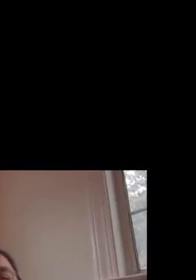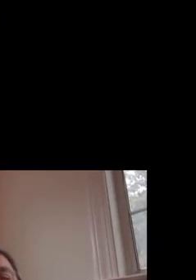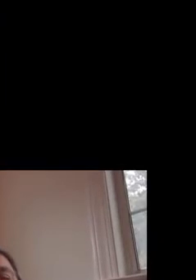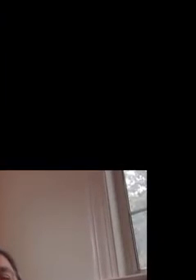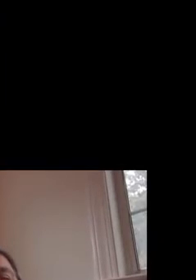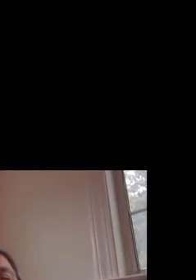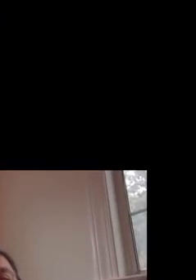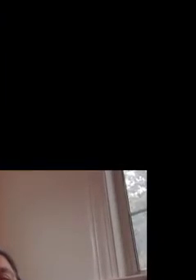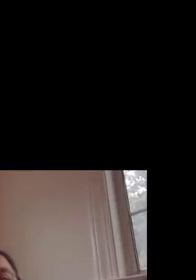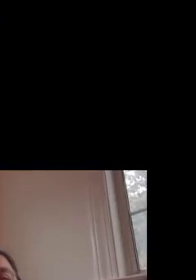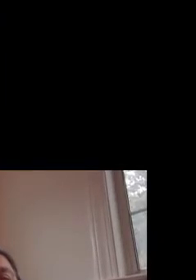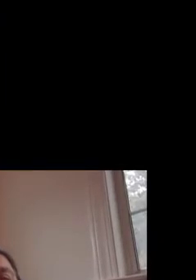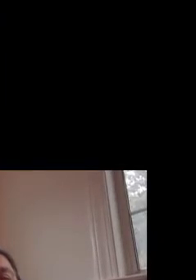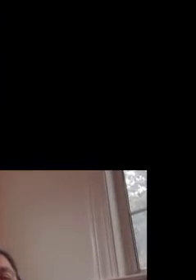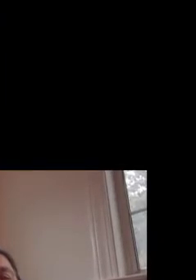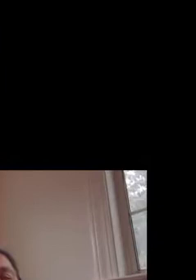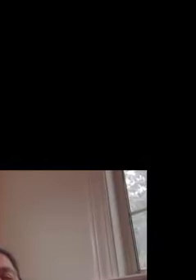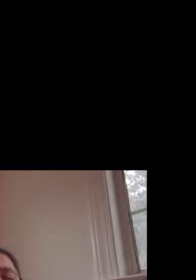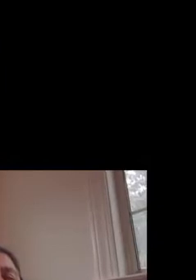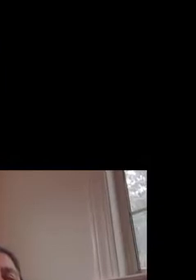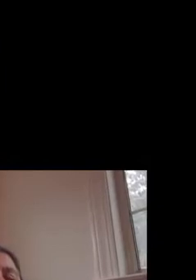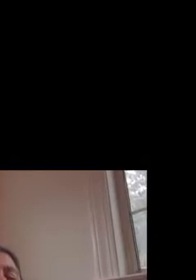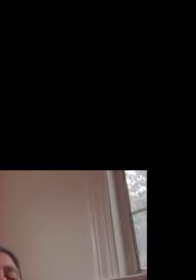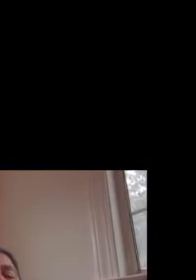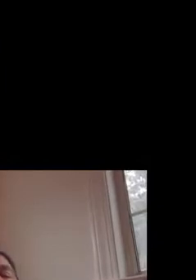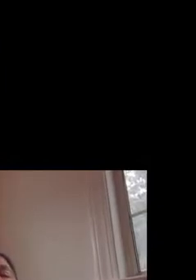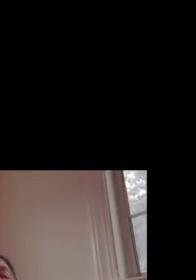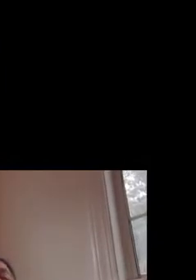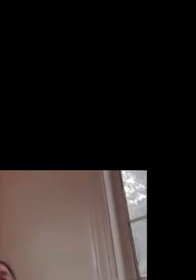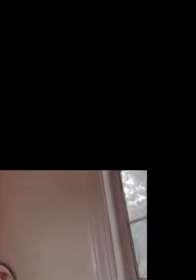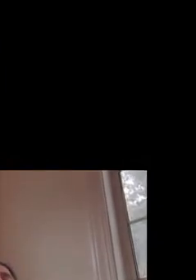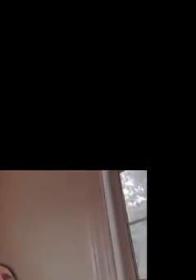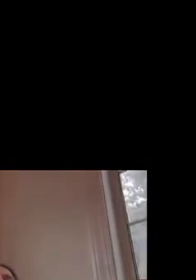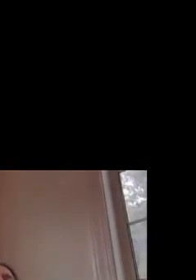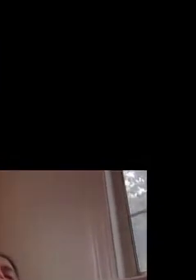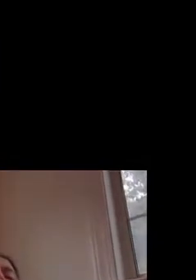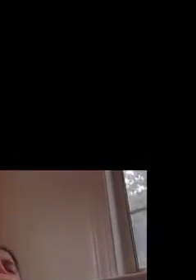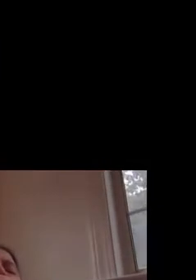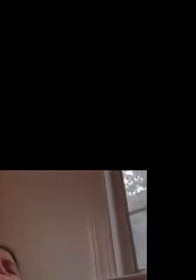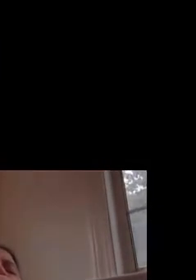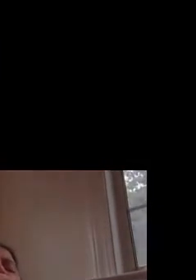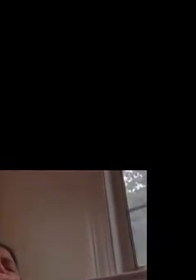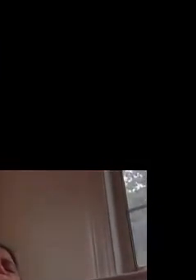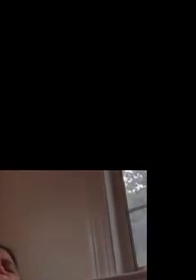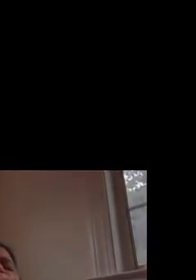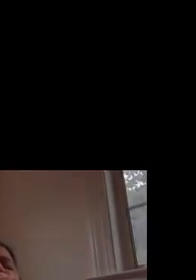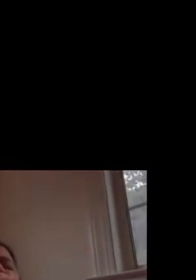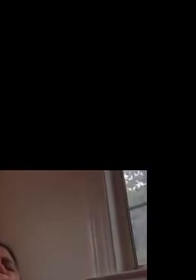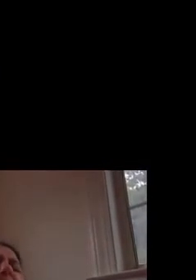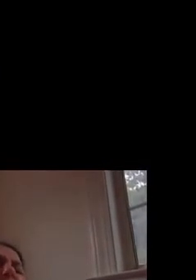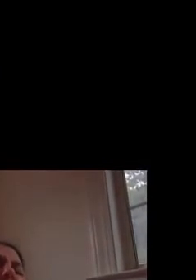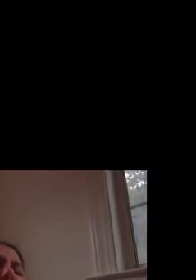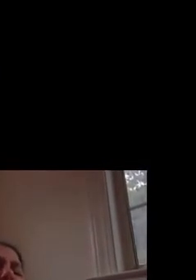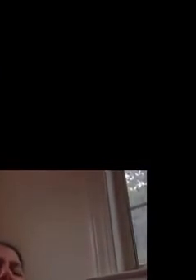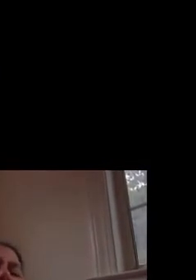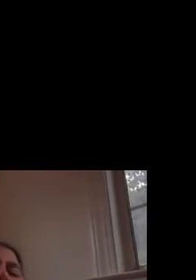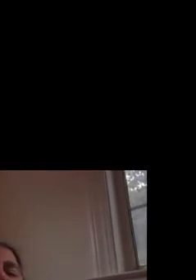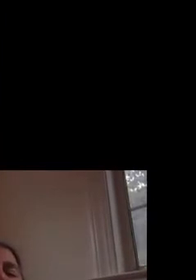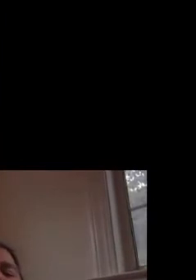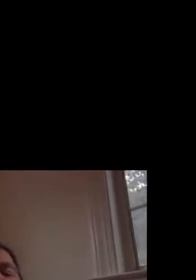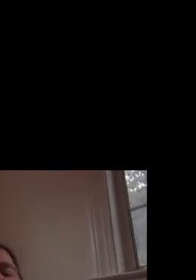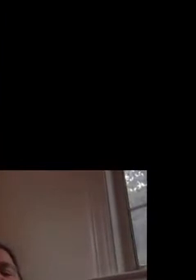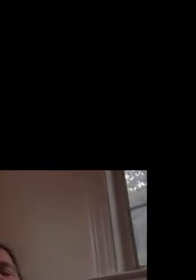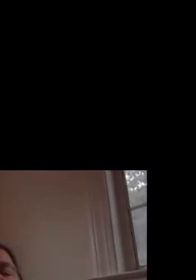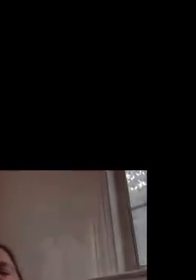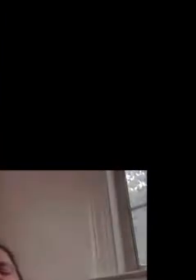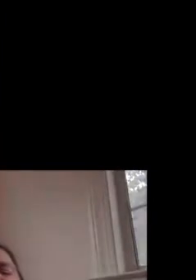for the goals of the AODA and for the idea that, you know, building an inclusive society was an incredibly important